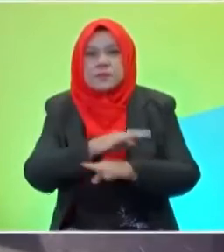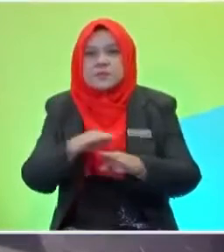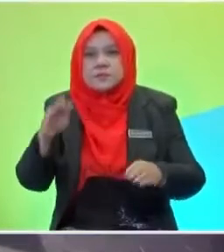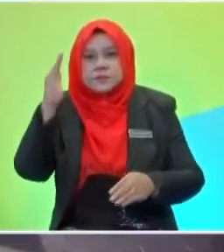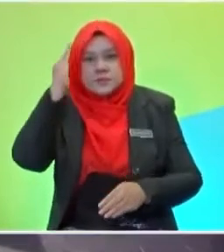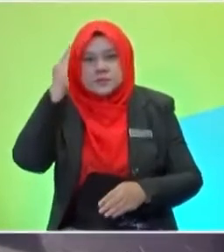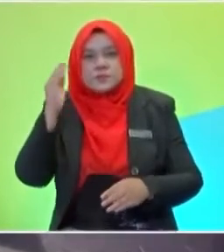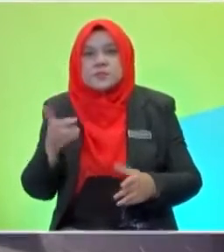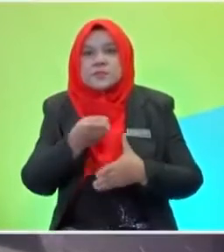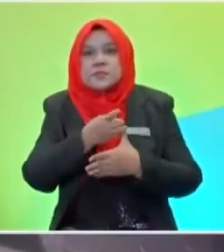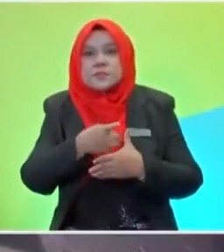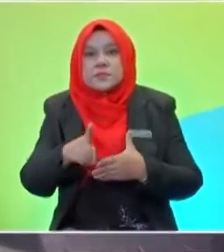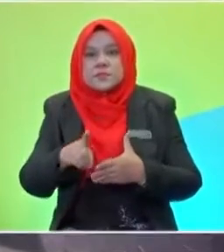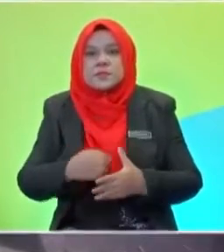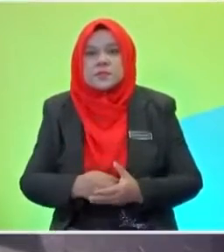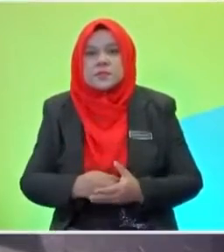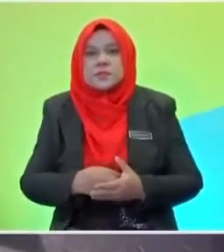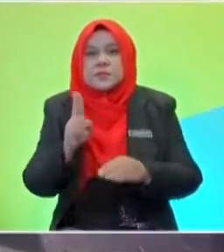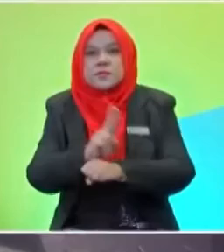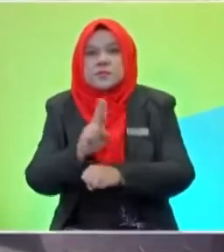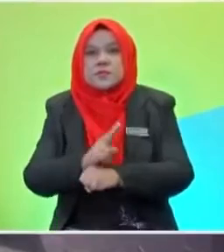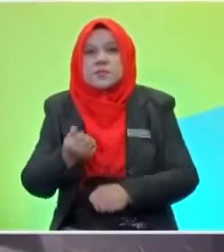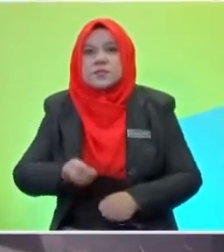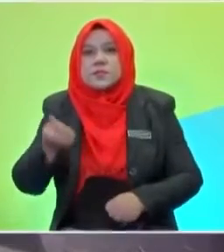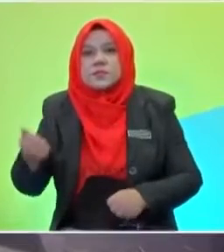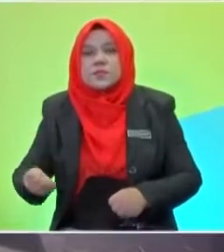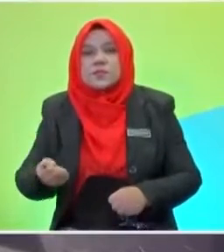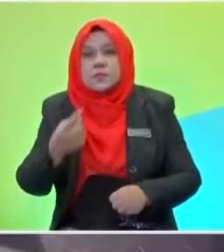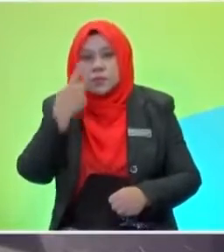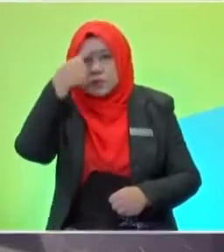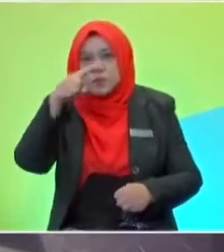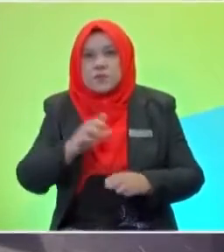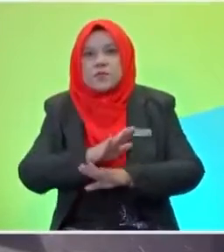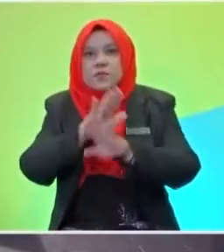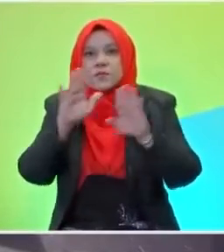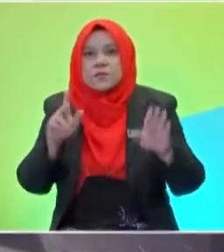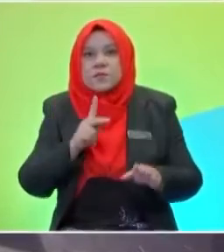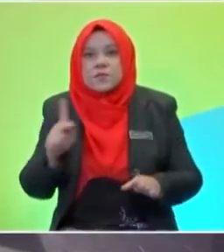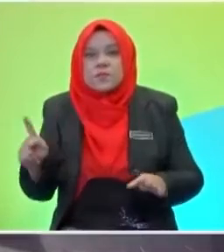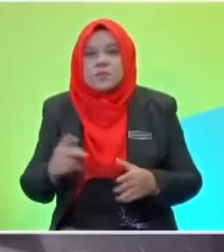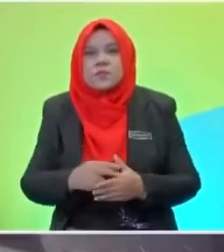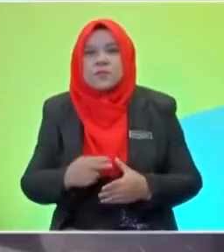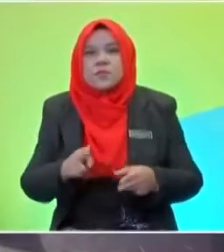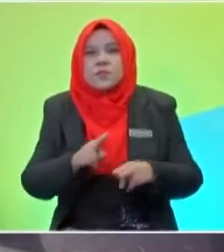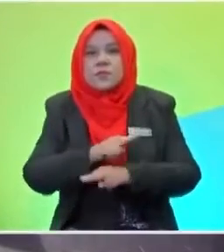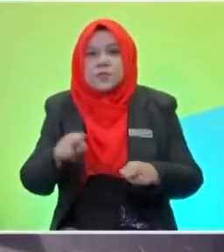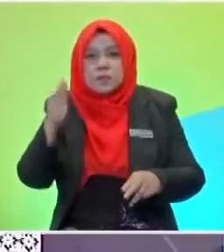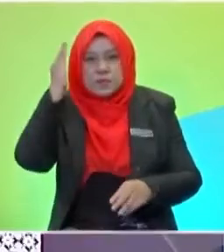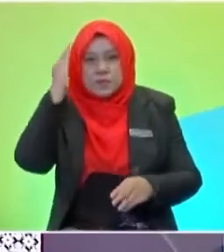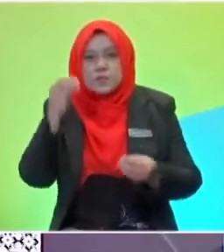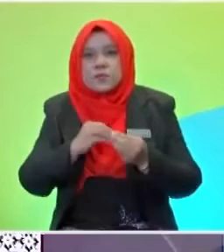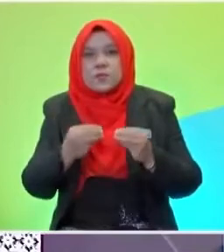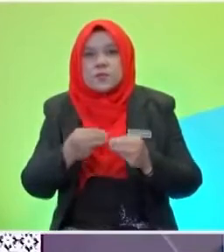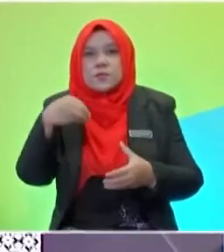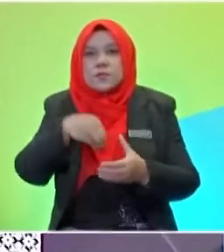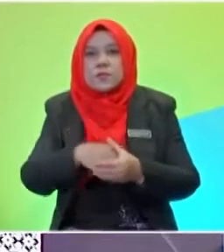in division. Okay. Okay, I'm going to use some tools to explain to you the concept of unknown number in division. Sure. Okay, before that,